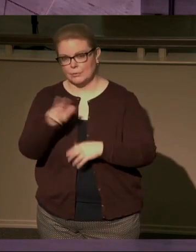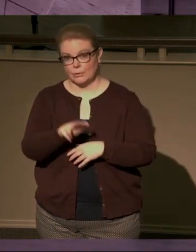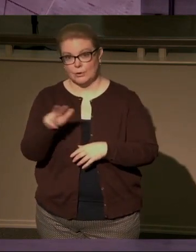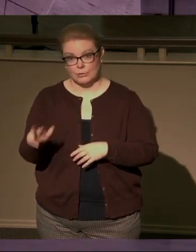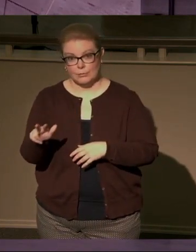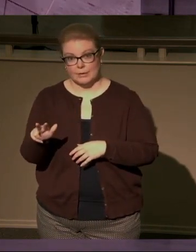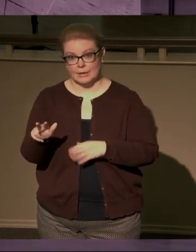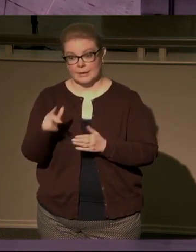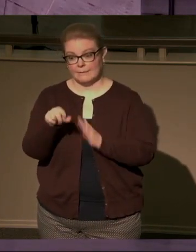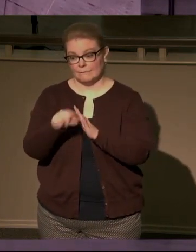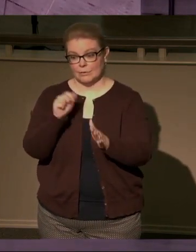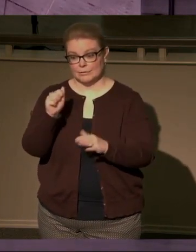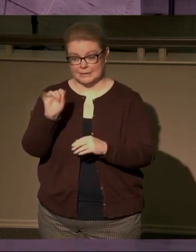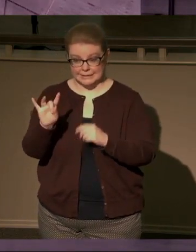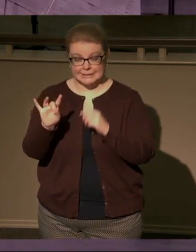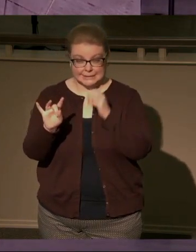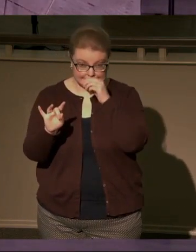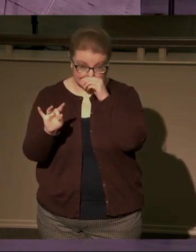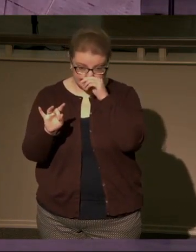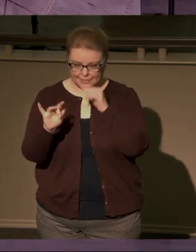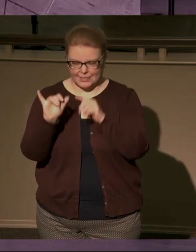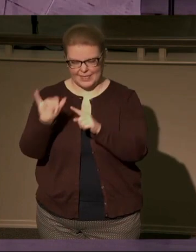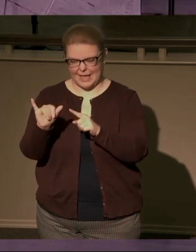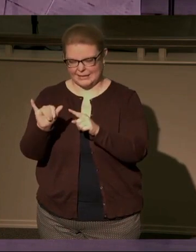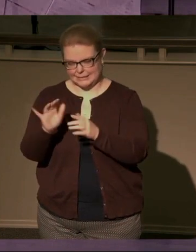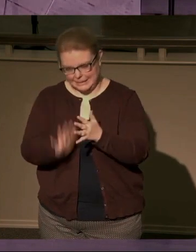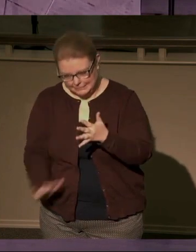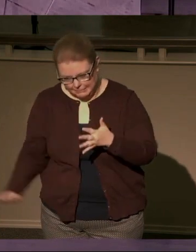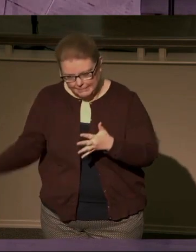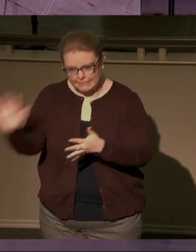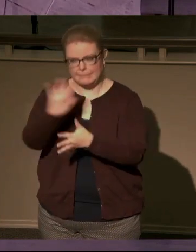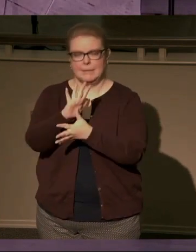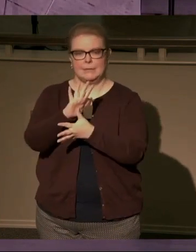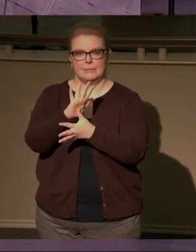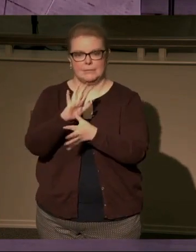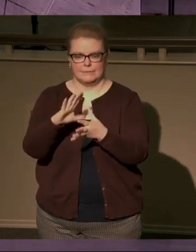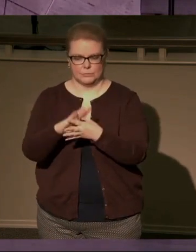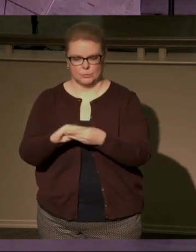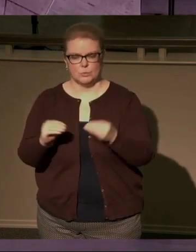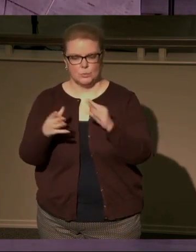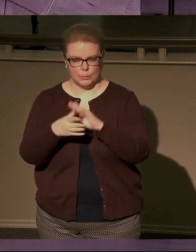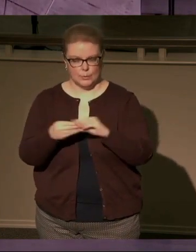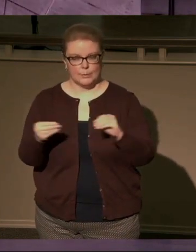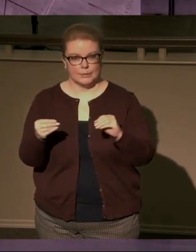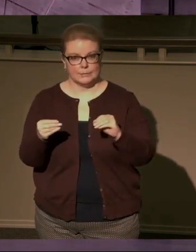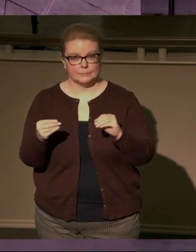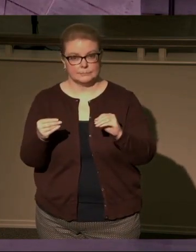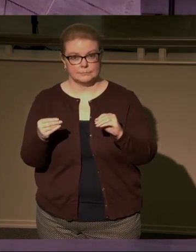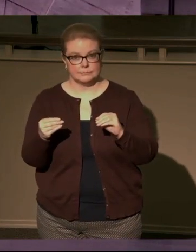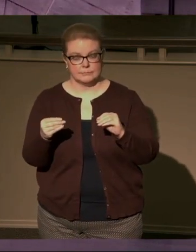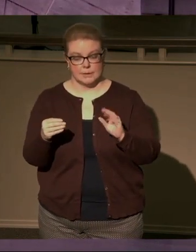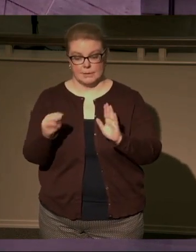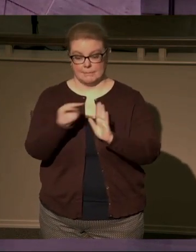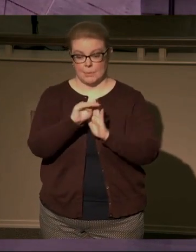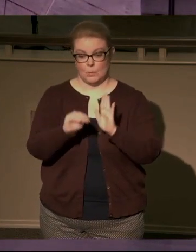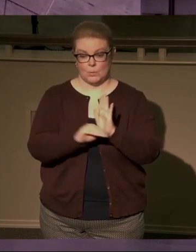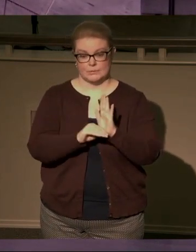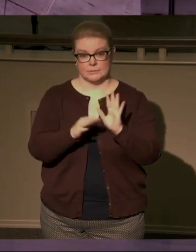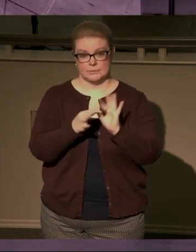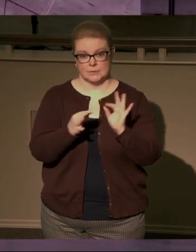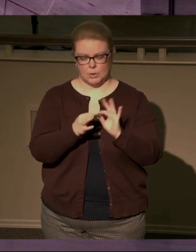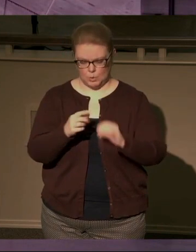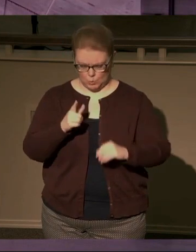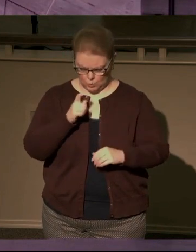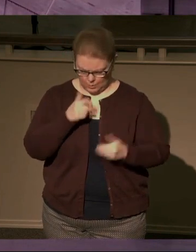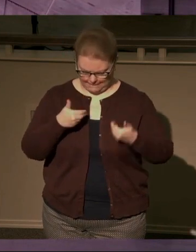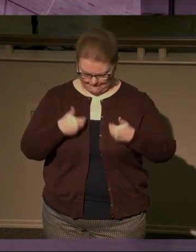18 is the pinnacle of the story. Moses started by saying, who am I that I